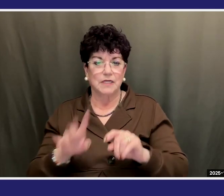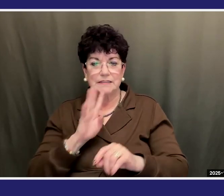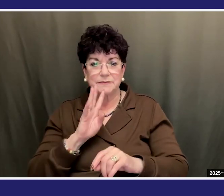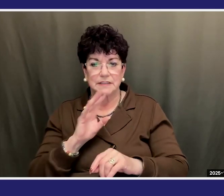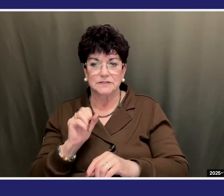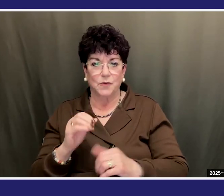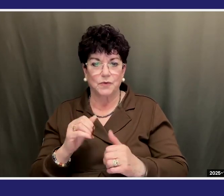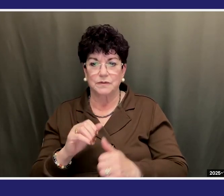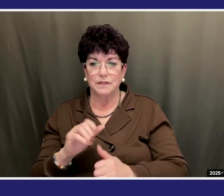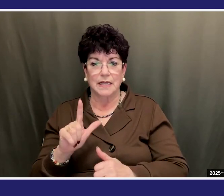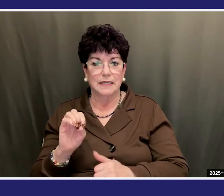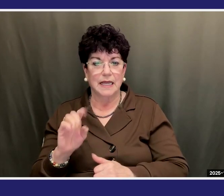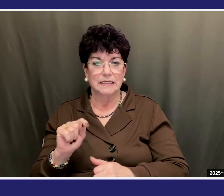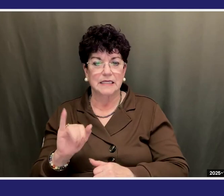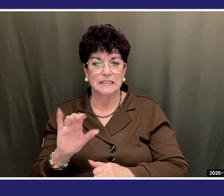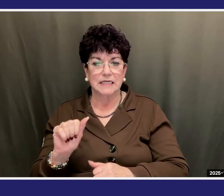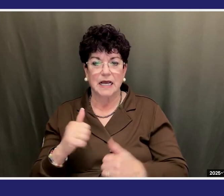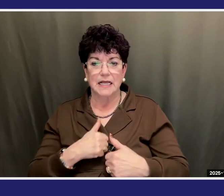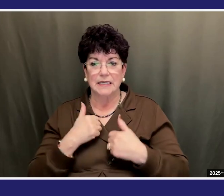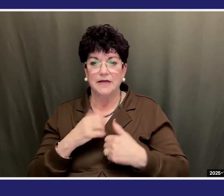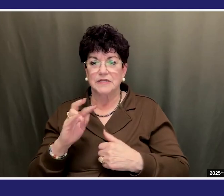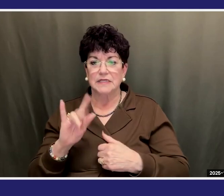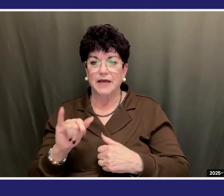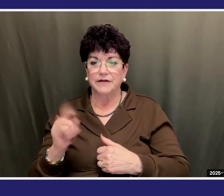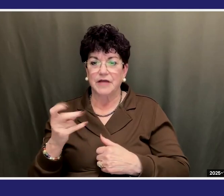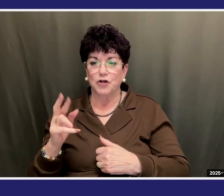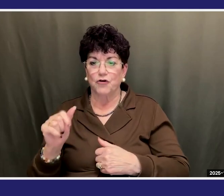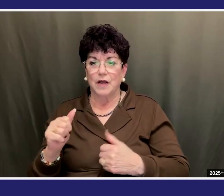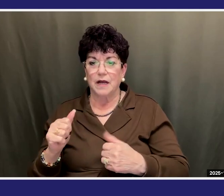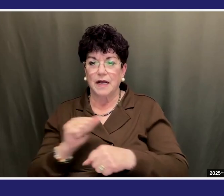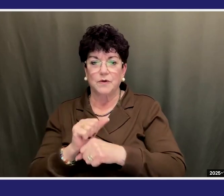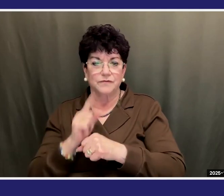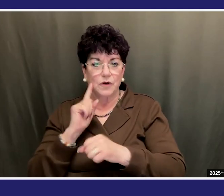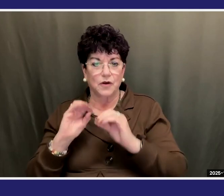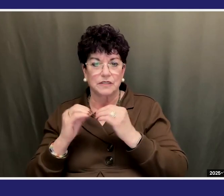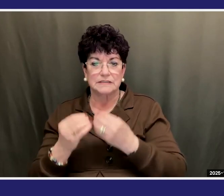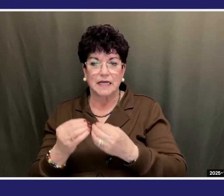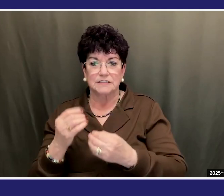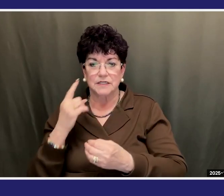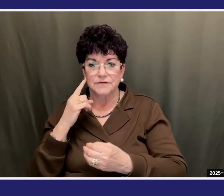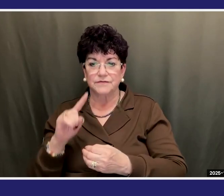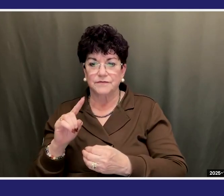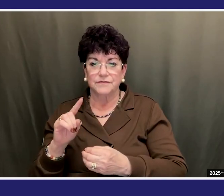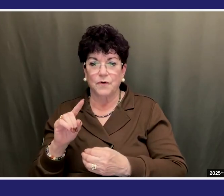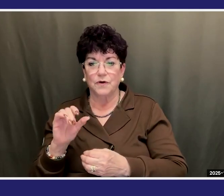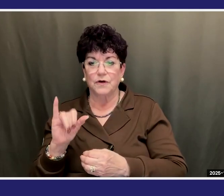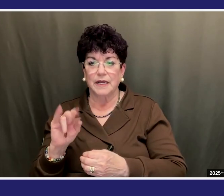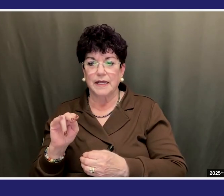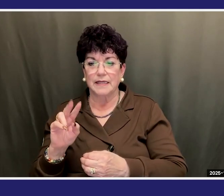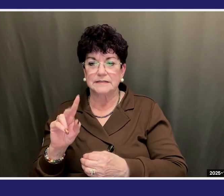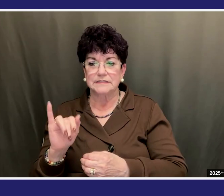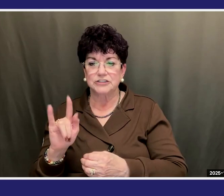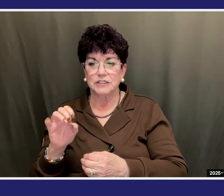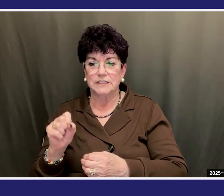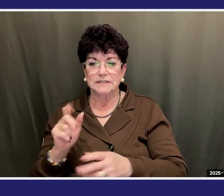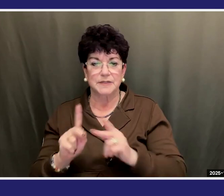for the project of Mixteco Indigenous MICOP, like promoter, interpreter in the language Mixteco in the